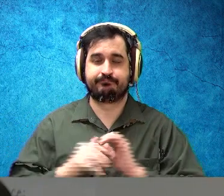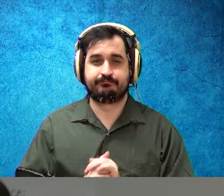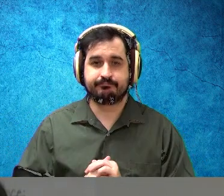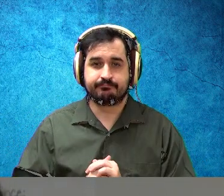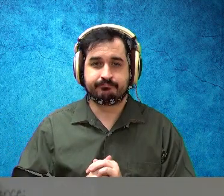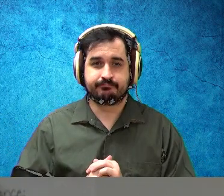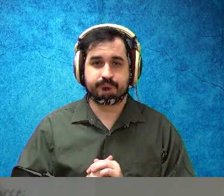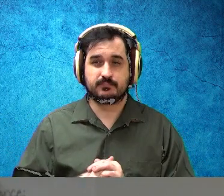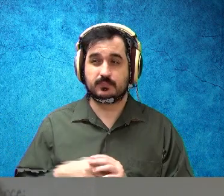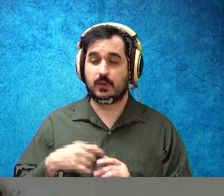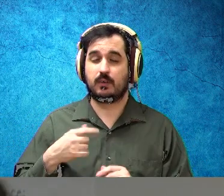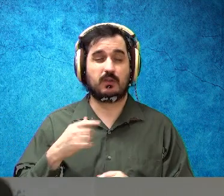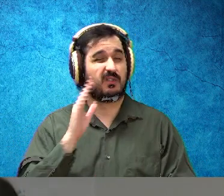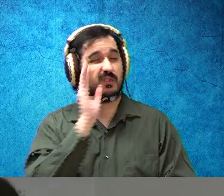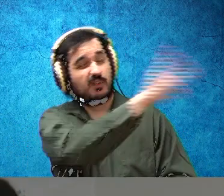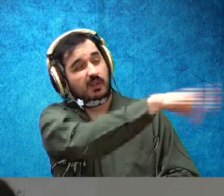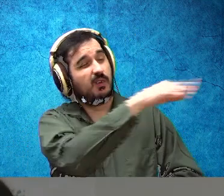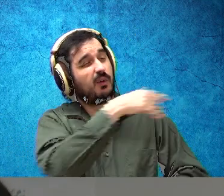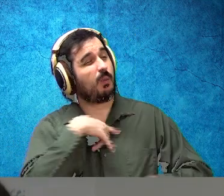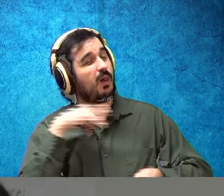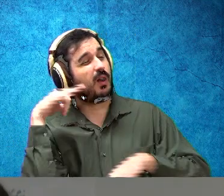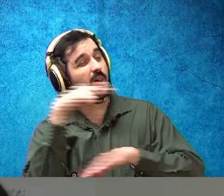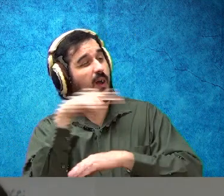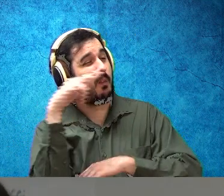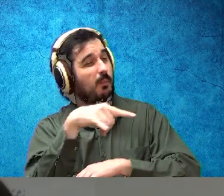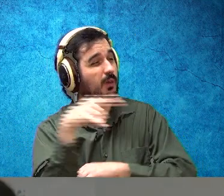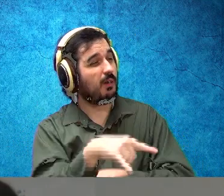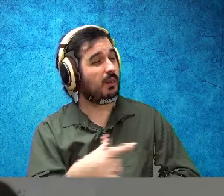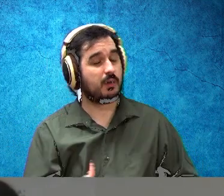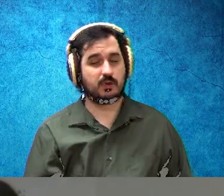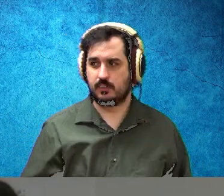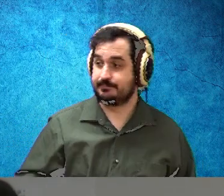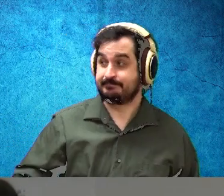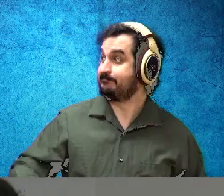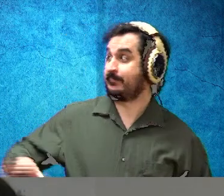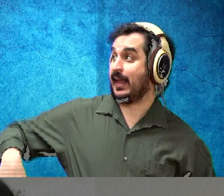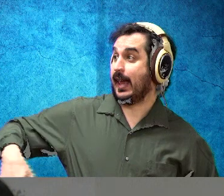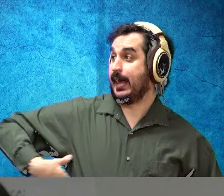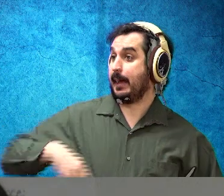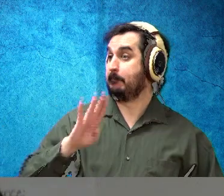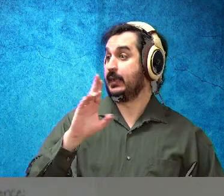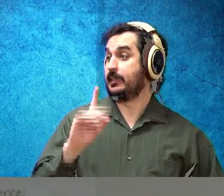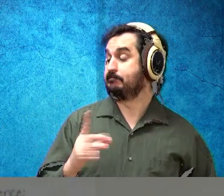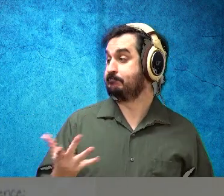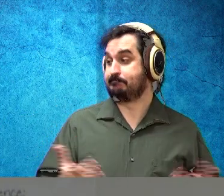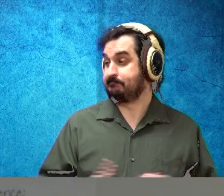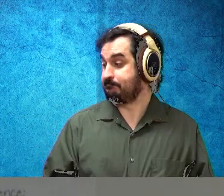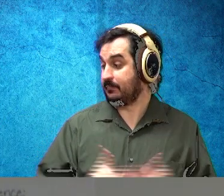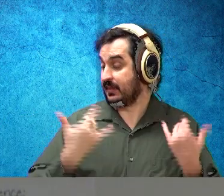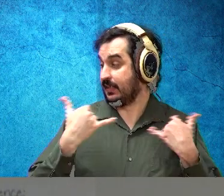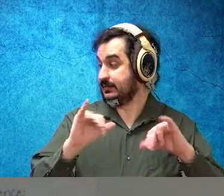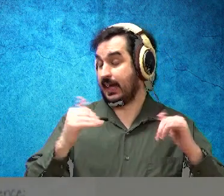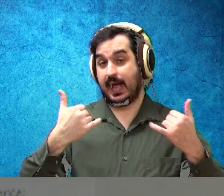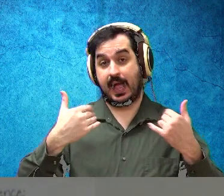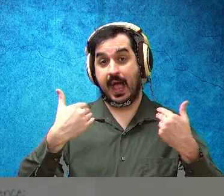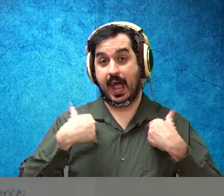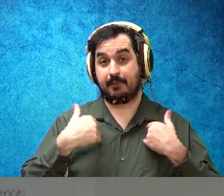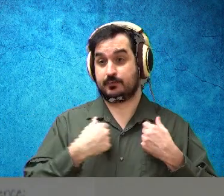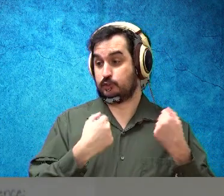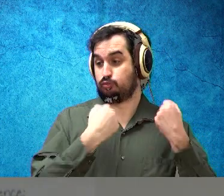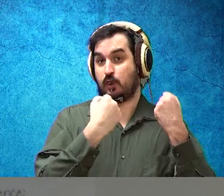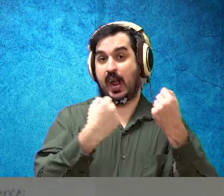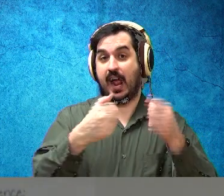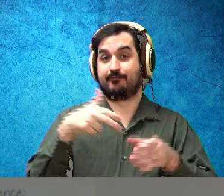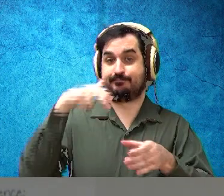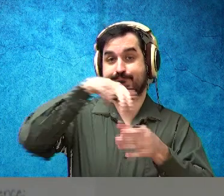at the airport yet?" he mumbled to his dad. "Not quite, bud. We still have to take the shuttle to the